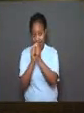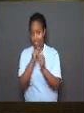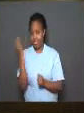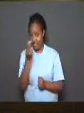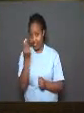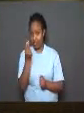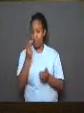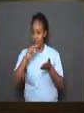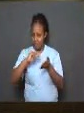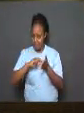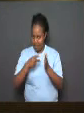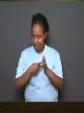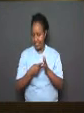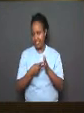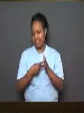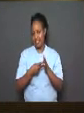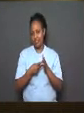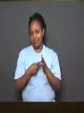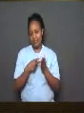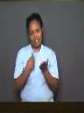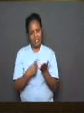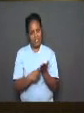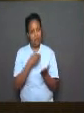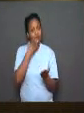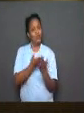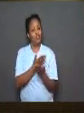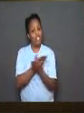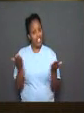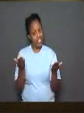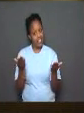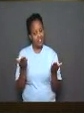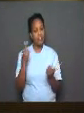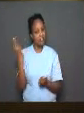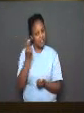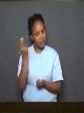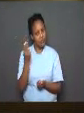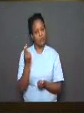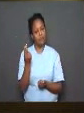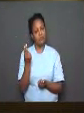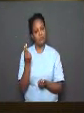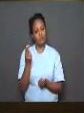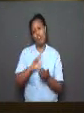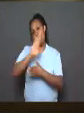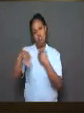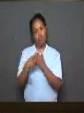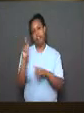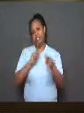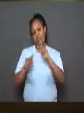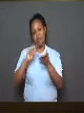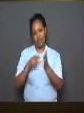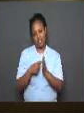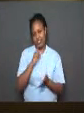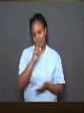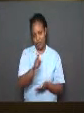Common good refers to a good that is shared by and is beneficial for all